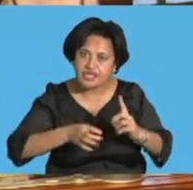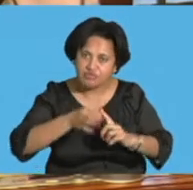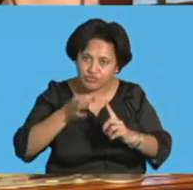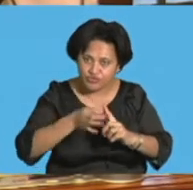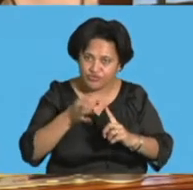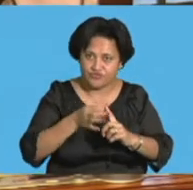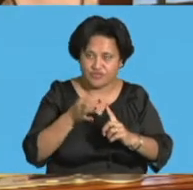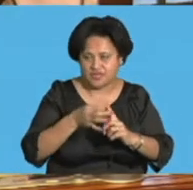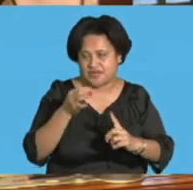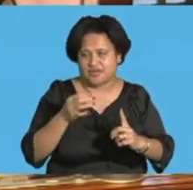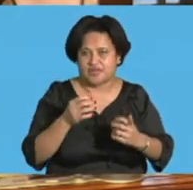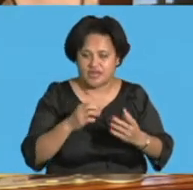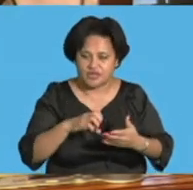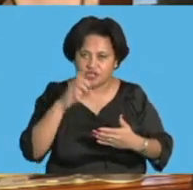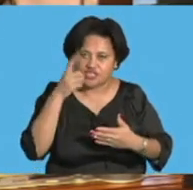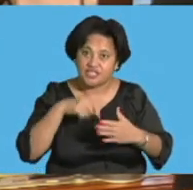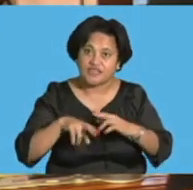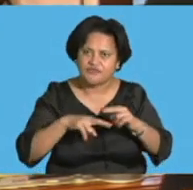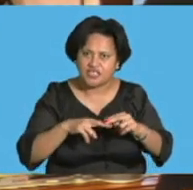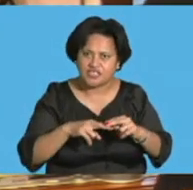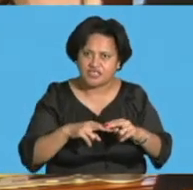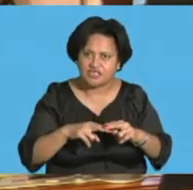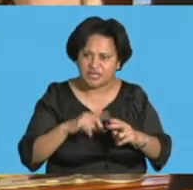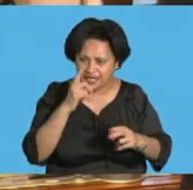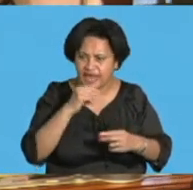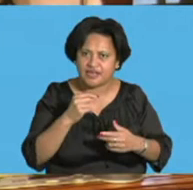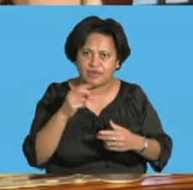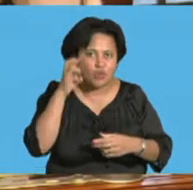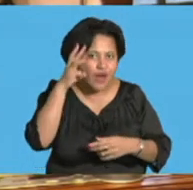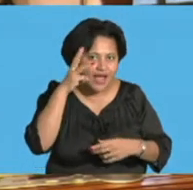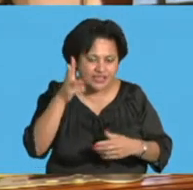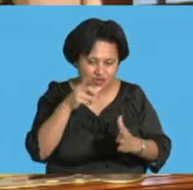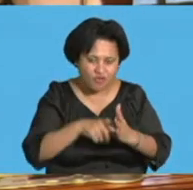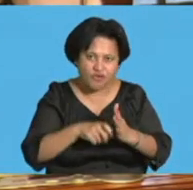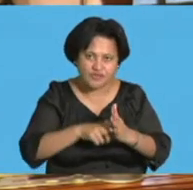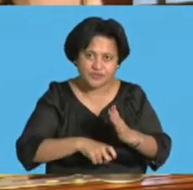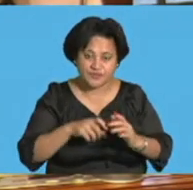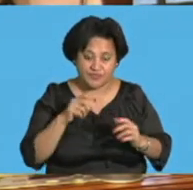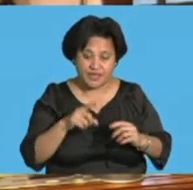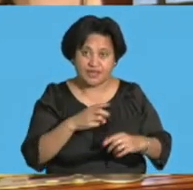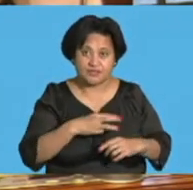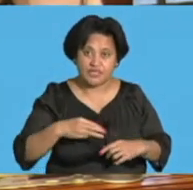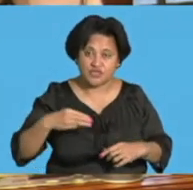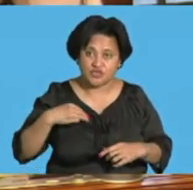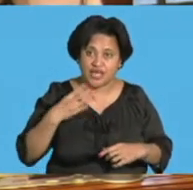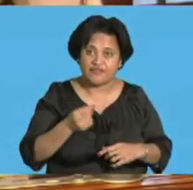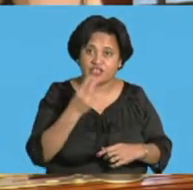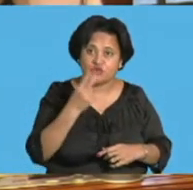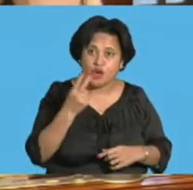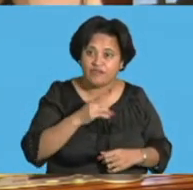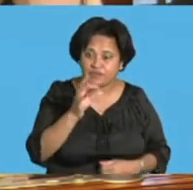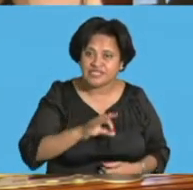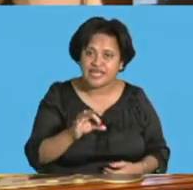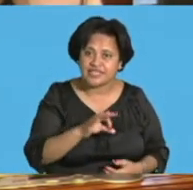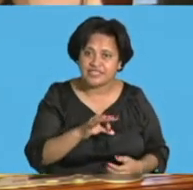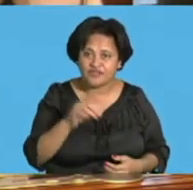service delivery without increasing costs. Mr. Speaker, sir, this government has allocated to the ministry an average of 12% of the national budget